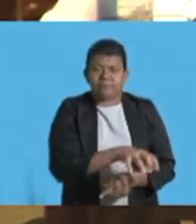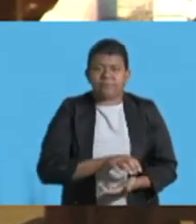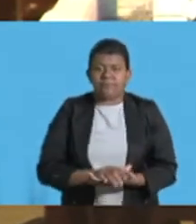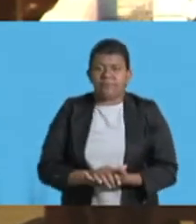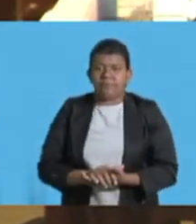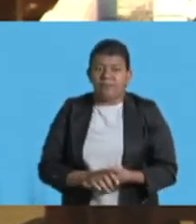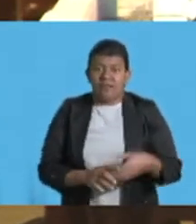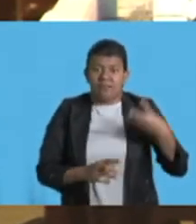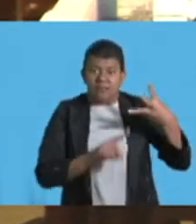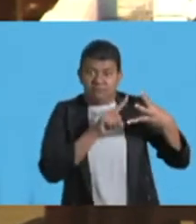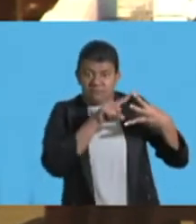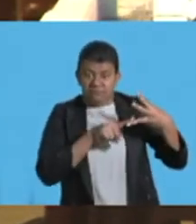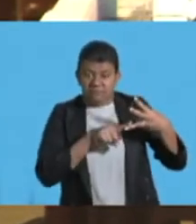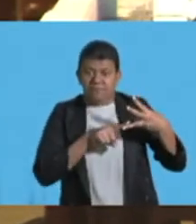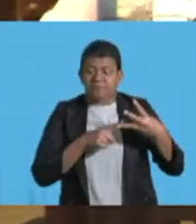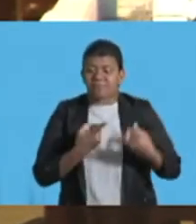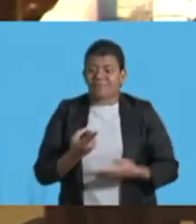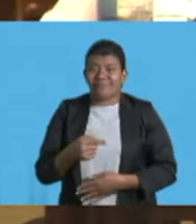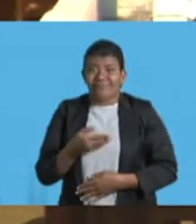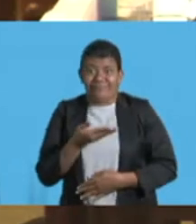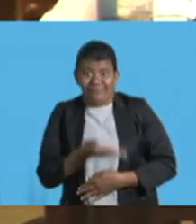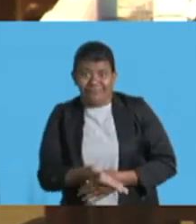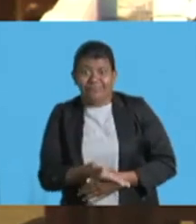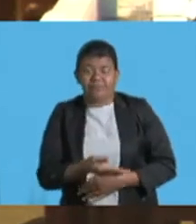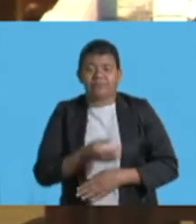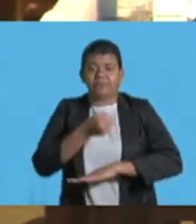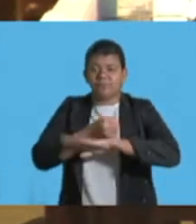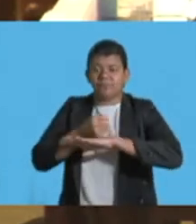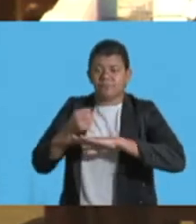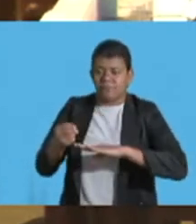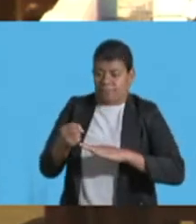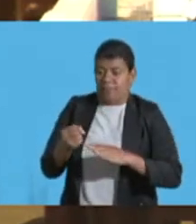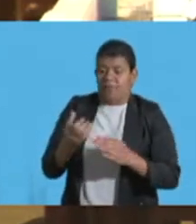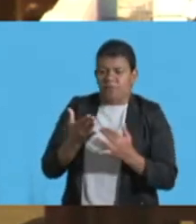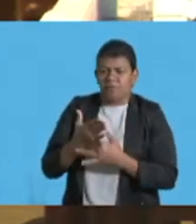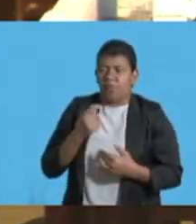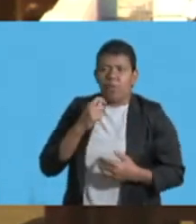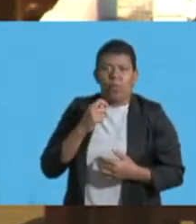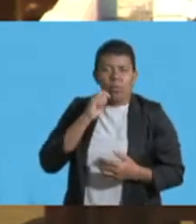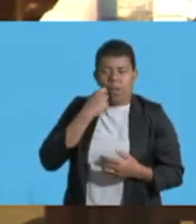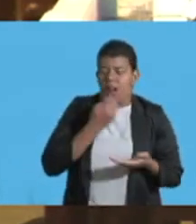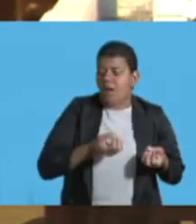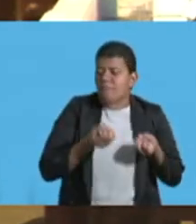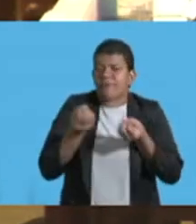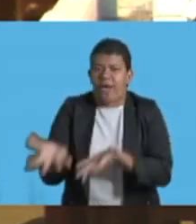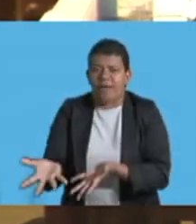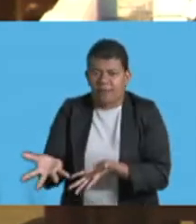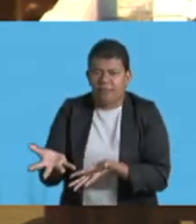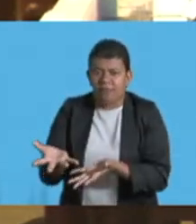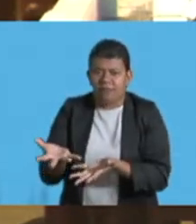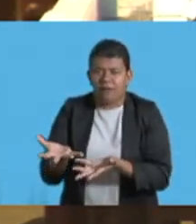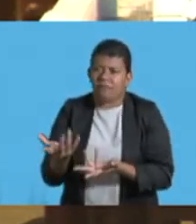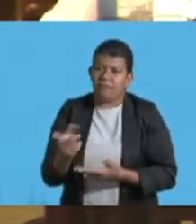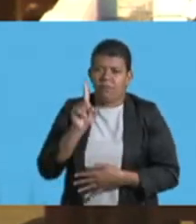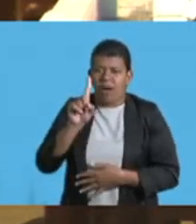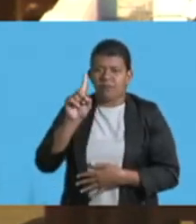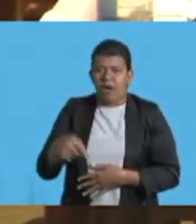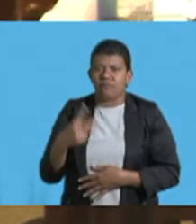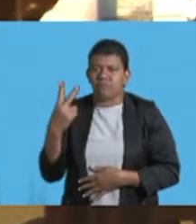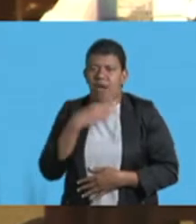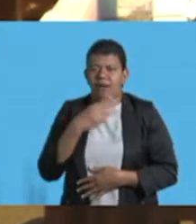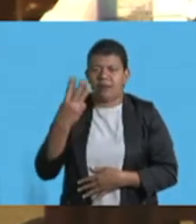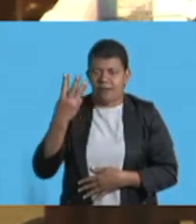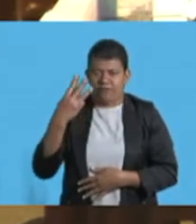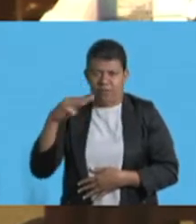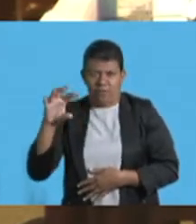department is also responsible for the provision of electricity supply to 1,220 customers